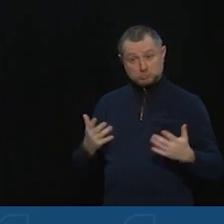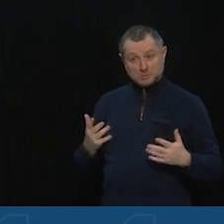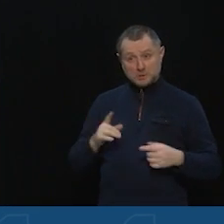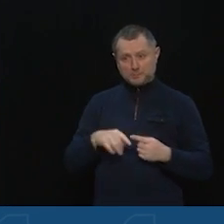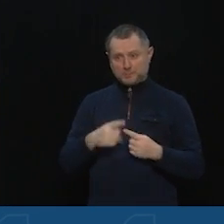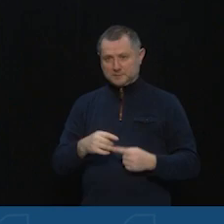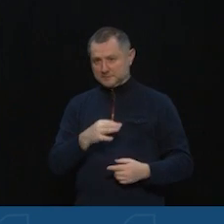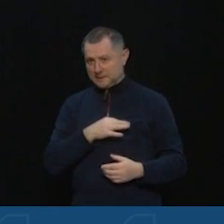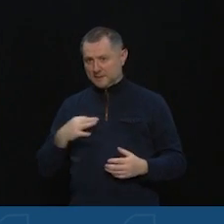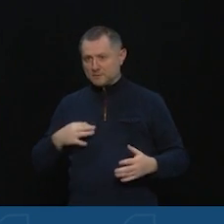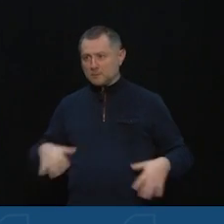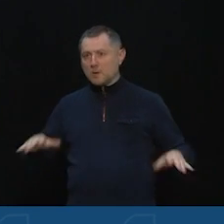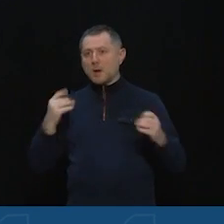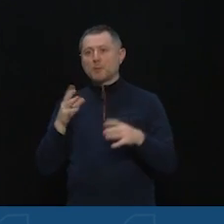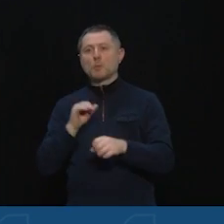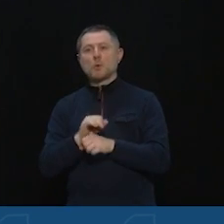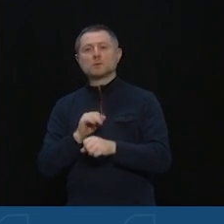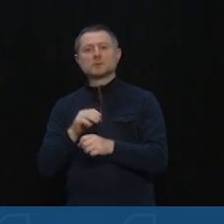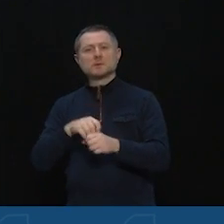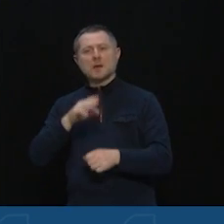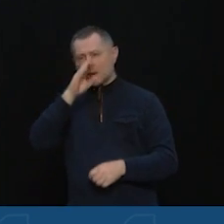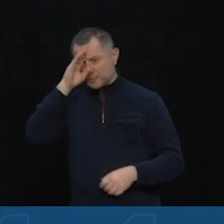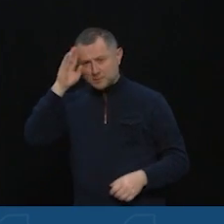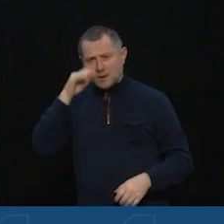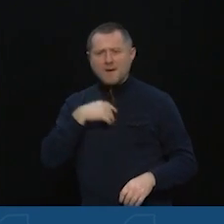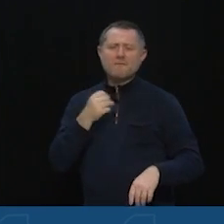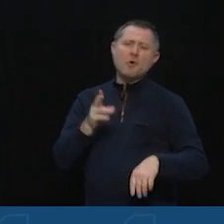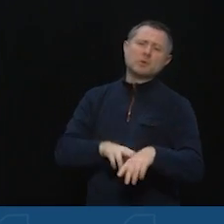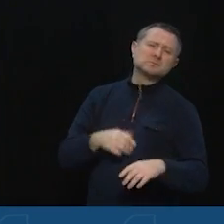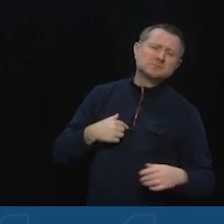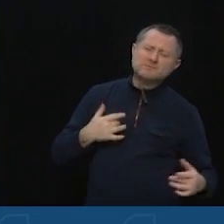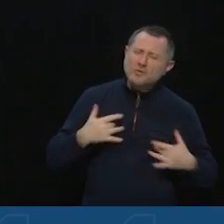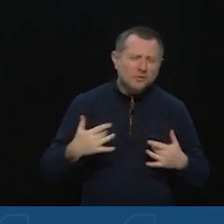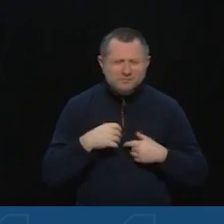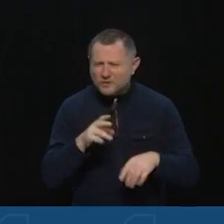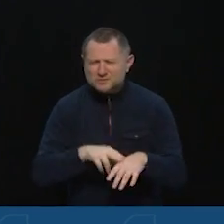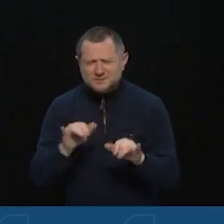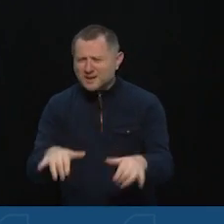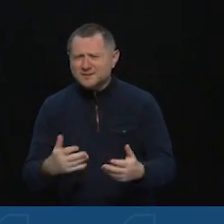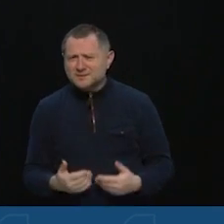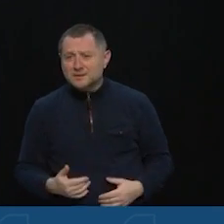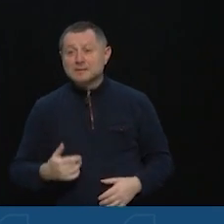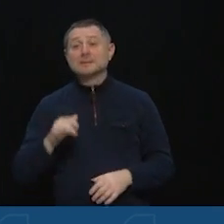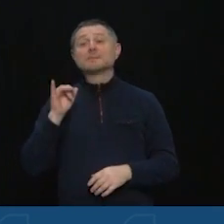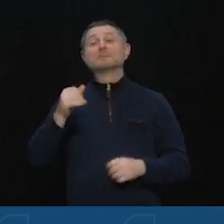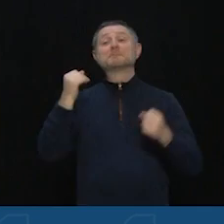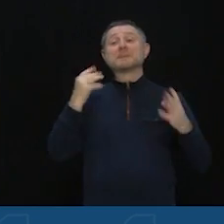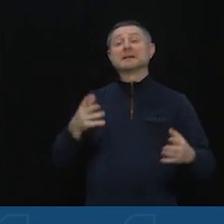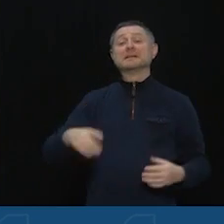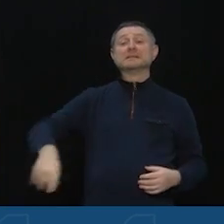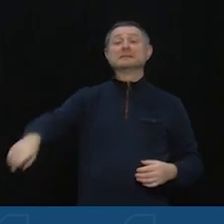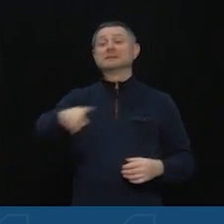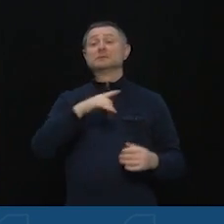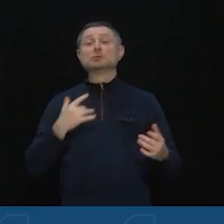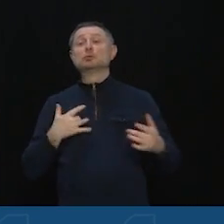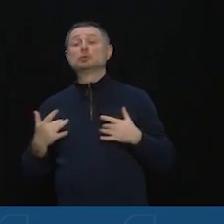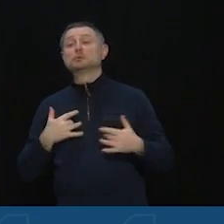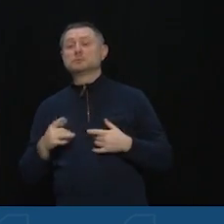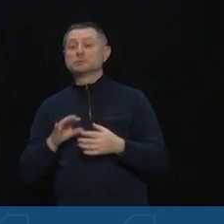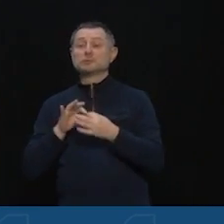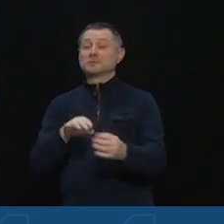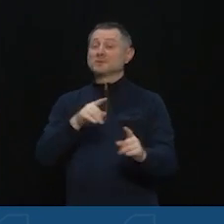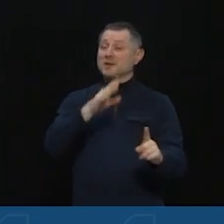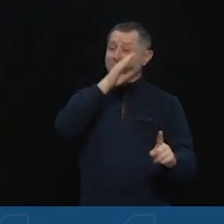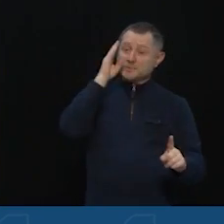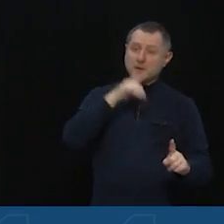very concerned about hospital staffing levels. This was a challenge. Many of the concerns we had about hospital